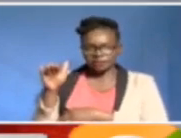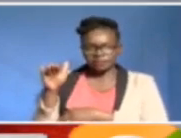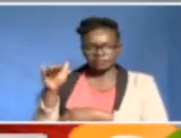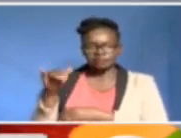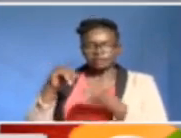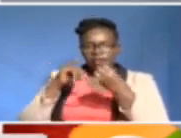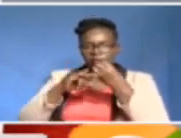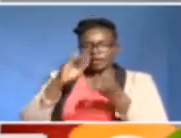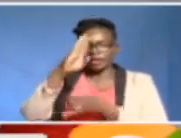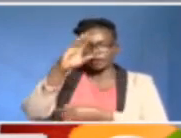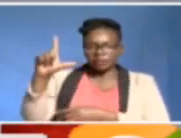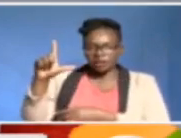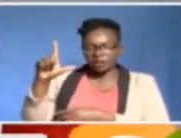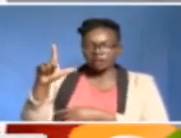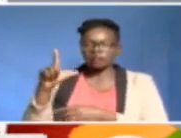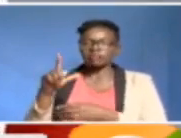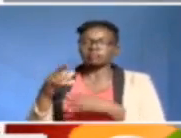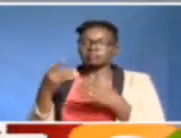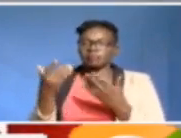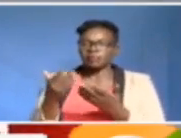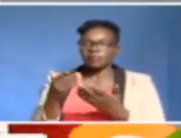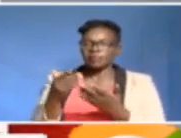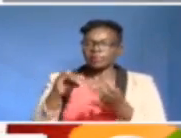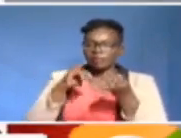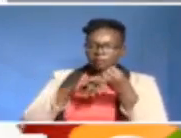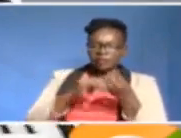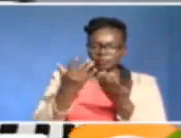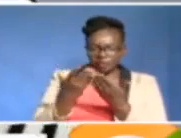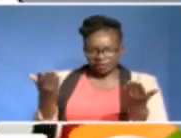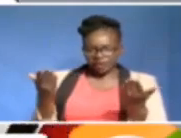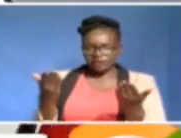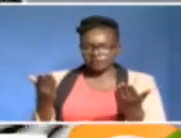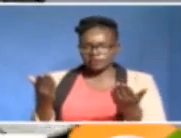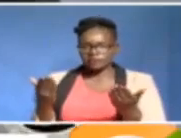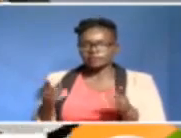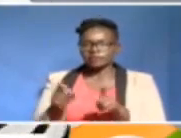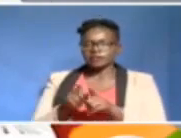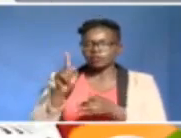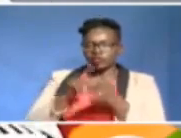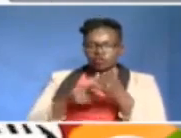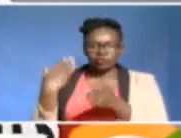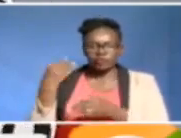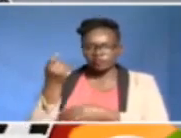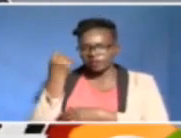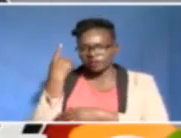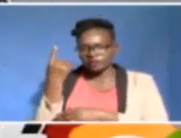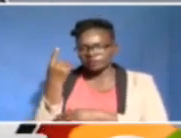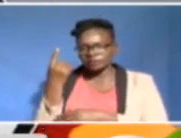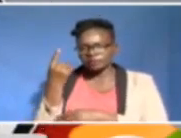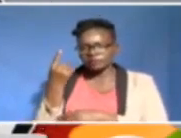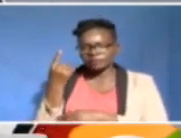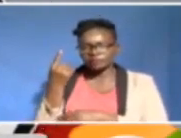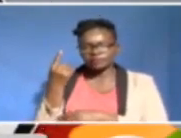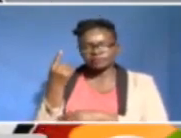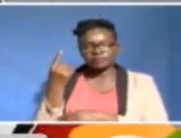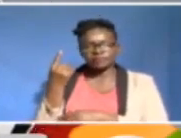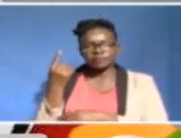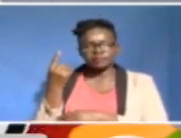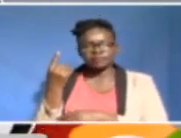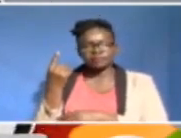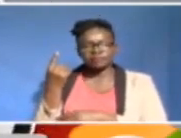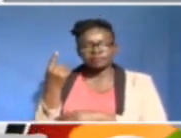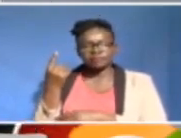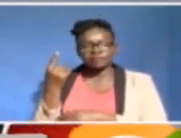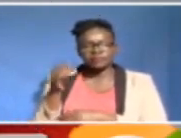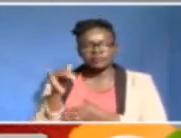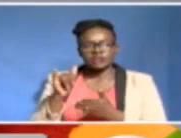Marriage Bill, the Marriage Act, the Matrimonial Properties Act. And I think what needs to be understood is, at the end of the